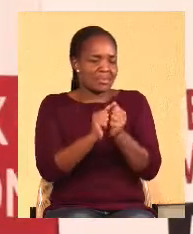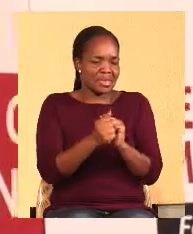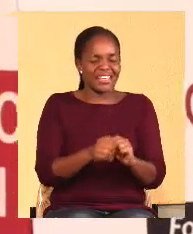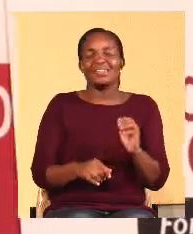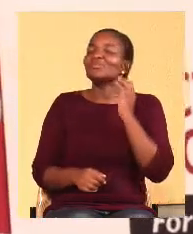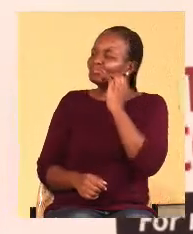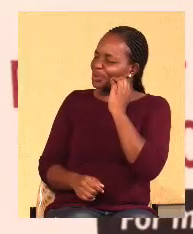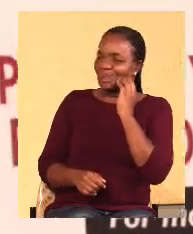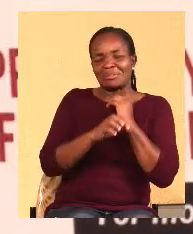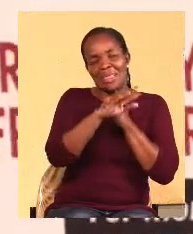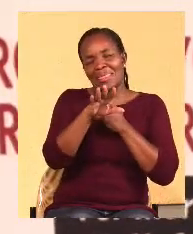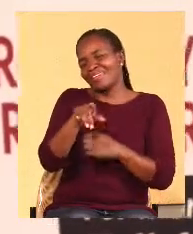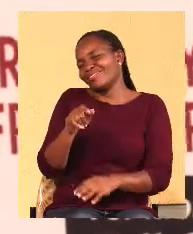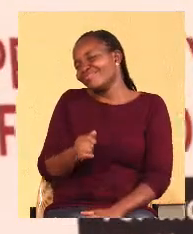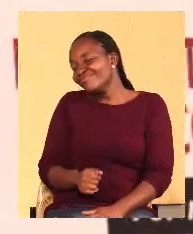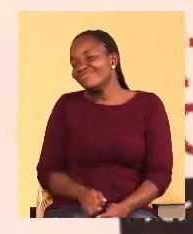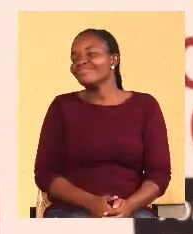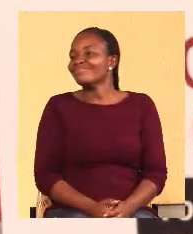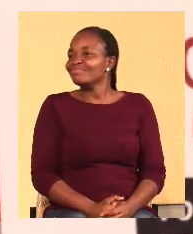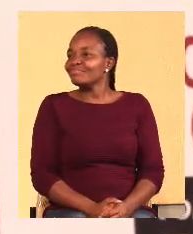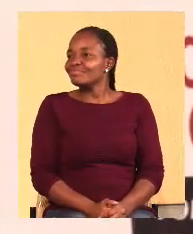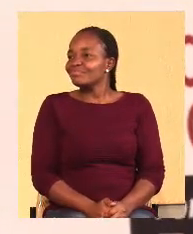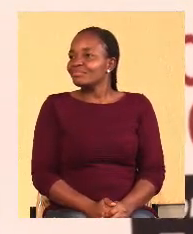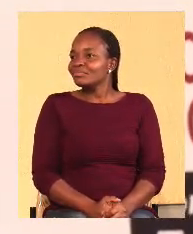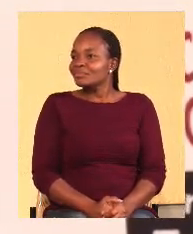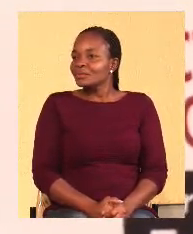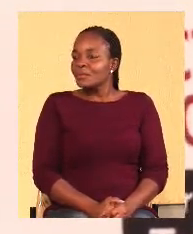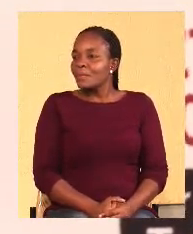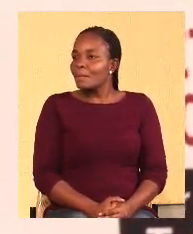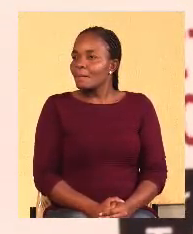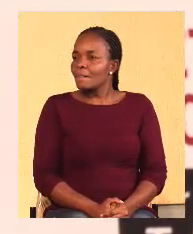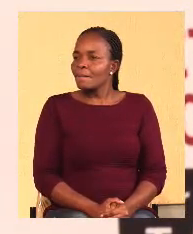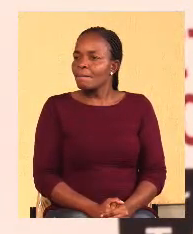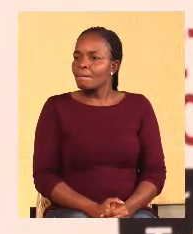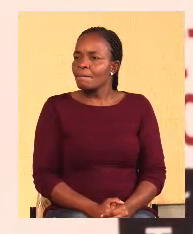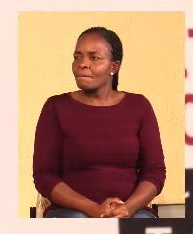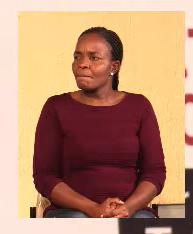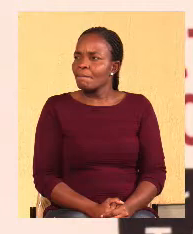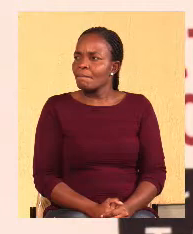that. I'm heading the surveillance pillar.